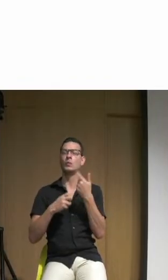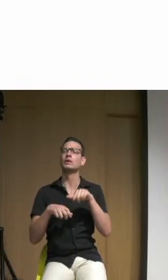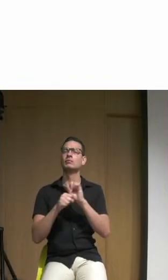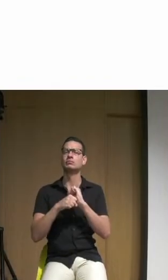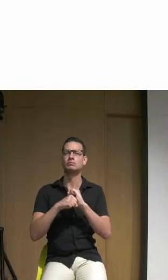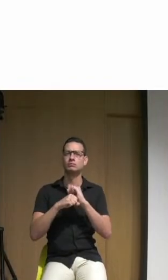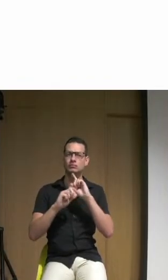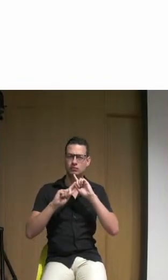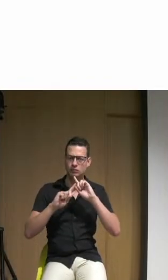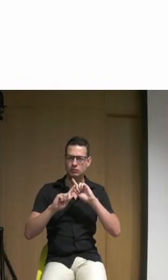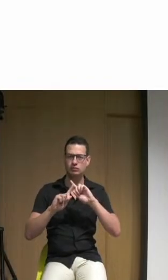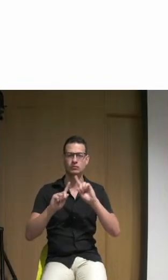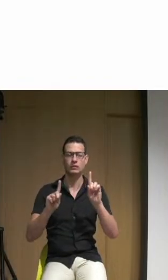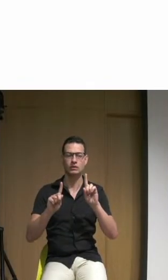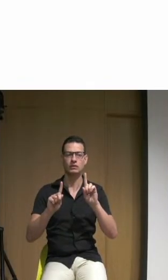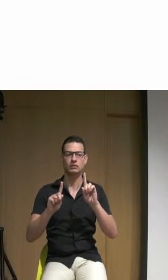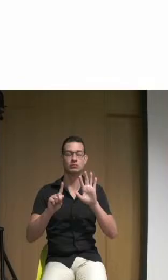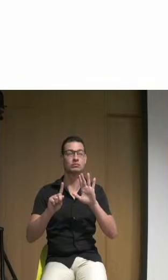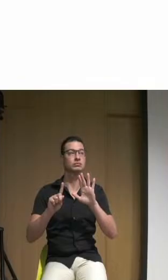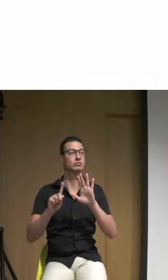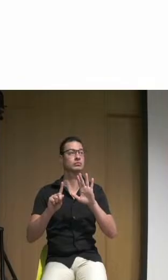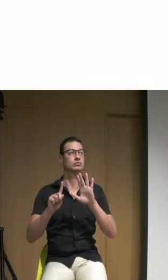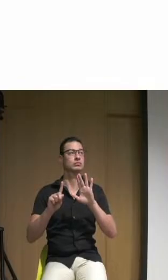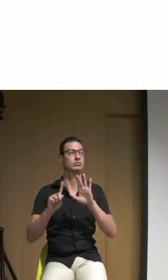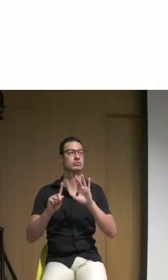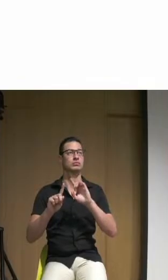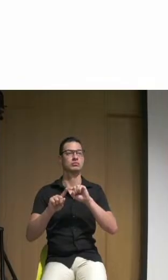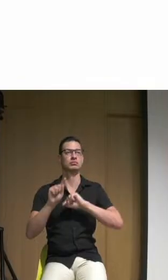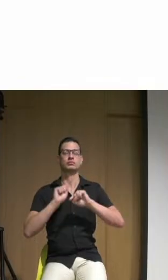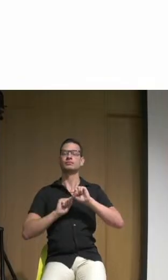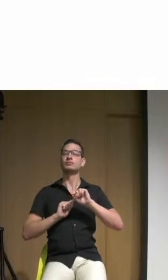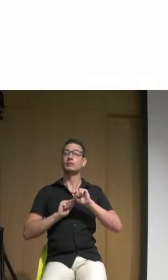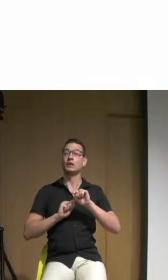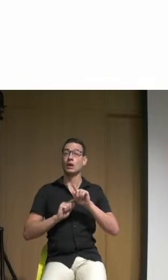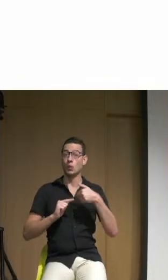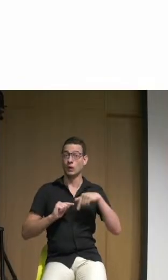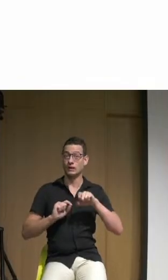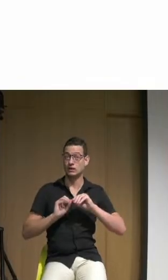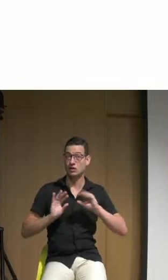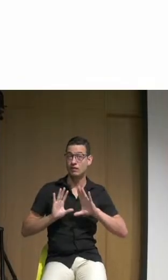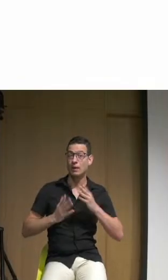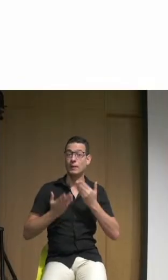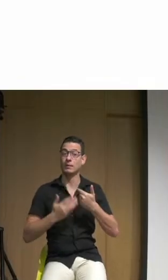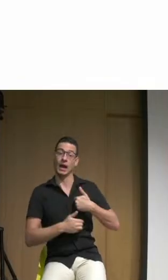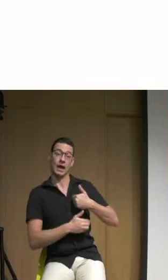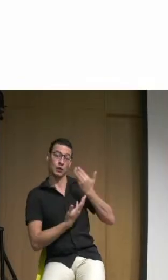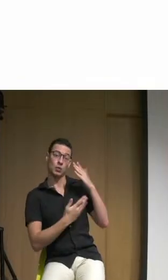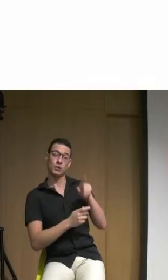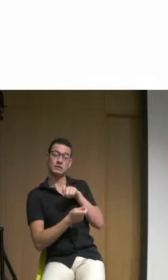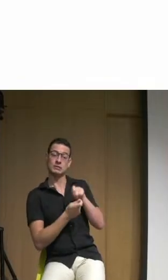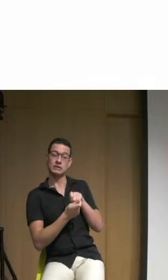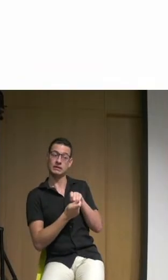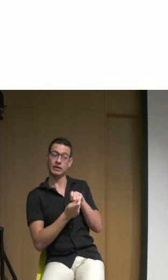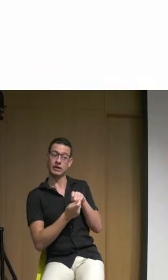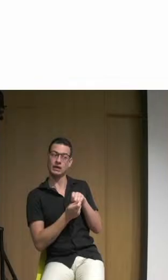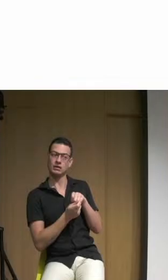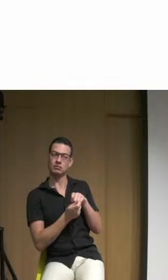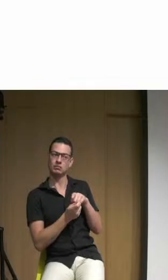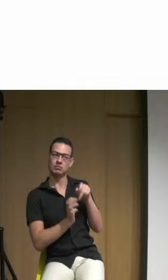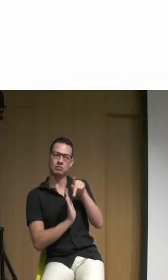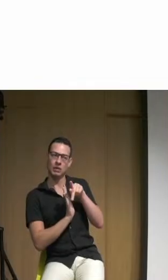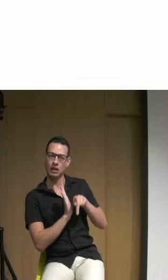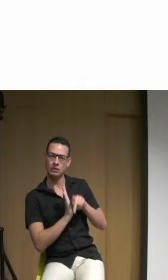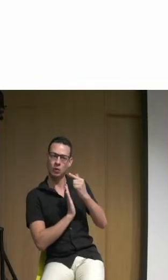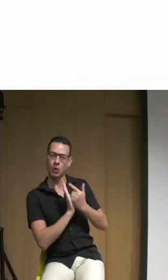that as far as I'm understanding, unless there is some provision that I'm not aware of, I do not know that it is appropriate to